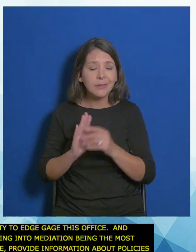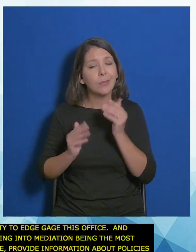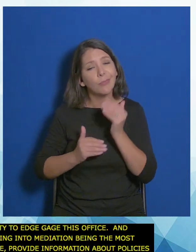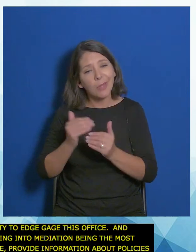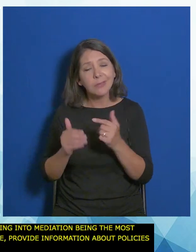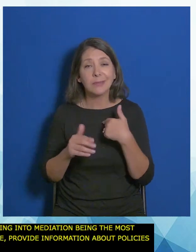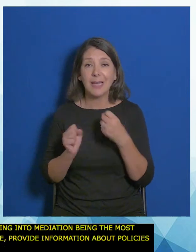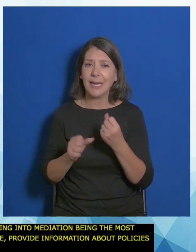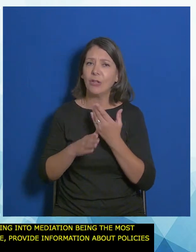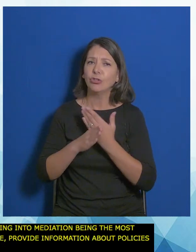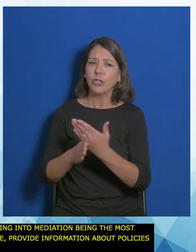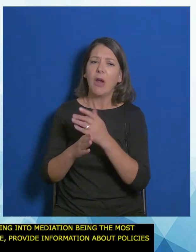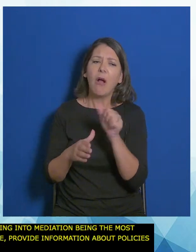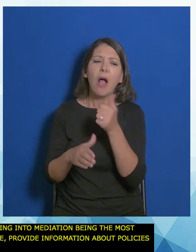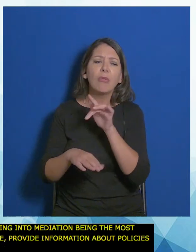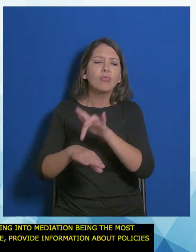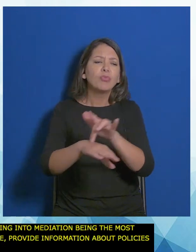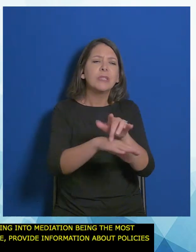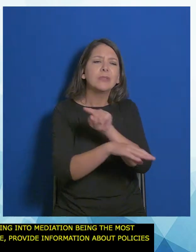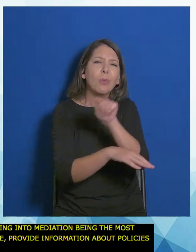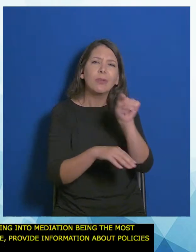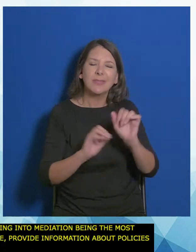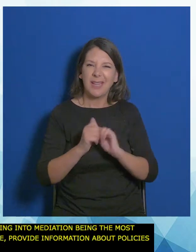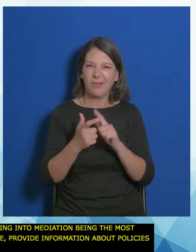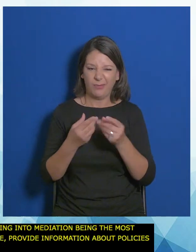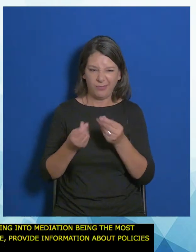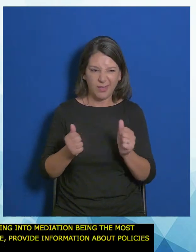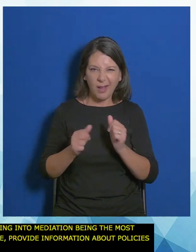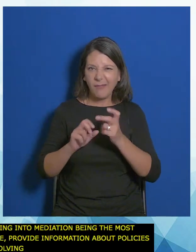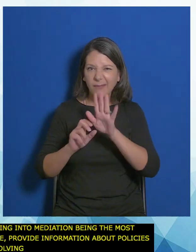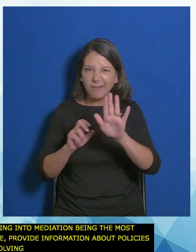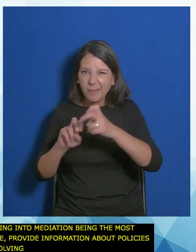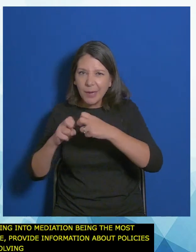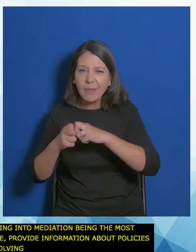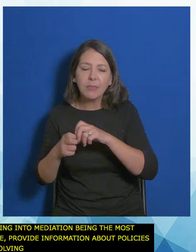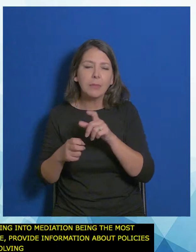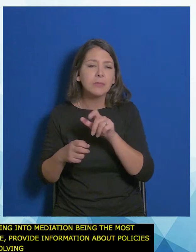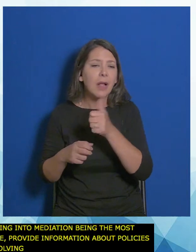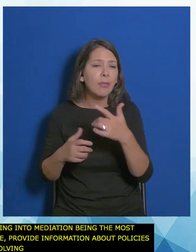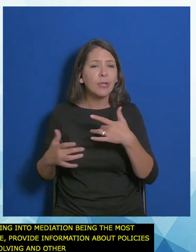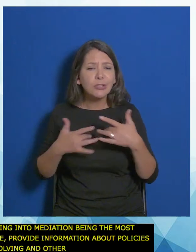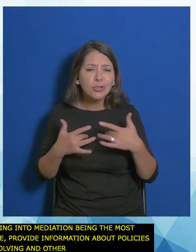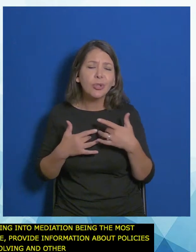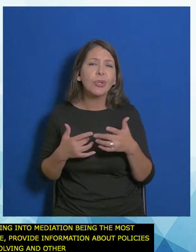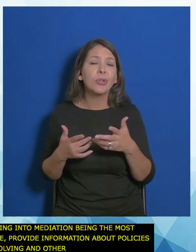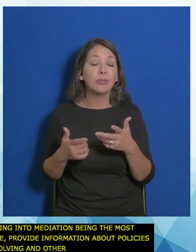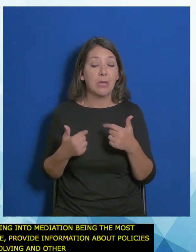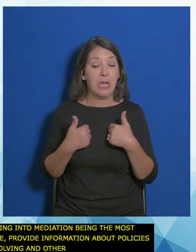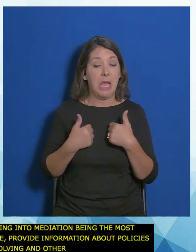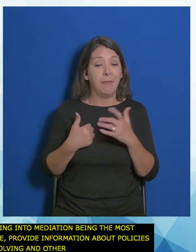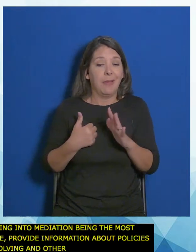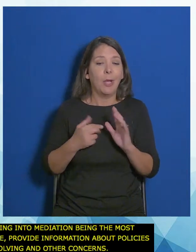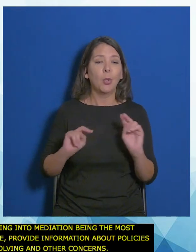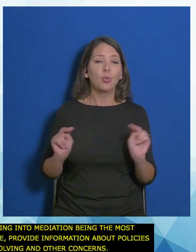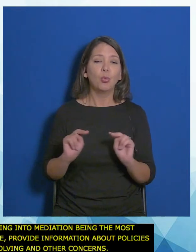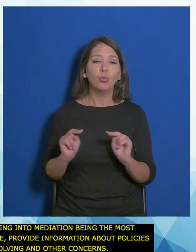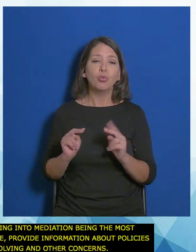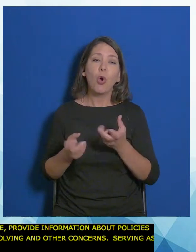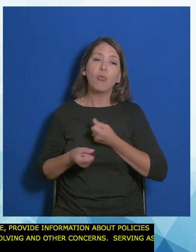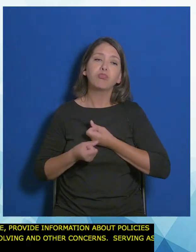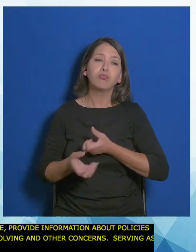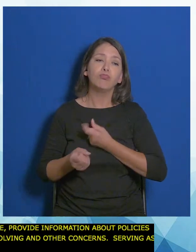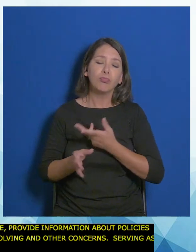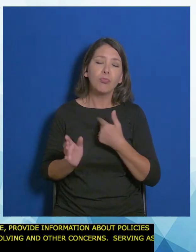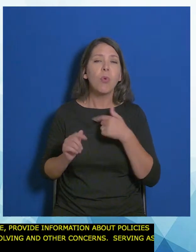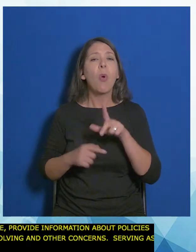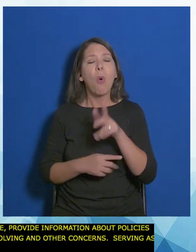additional resources around problem solving and other concerns, serving as a neutral sounding board, right? So just